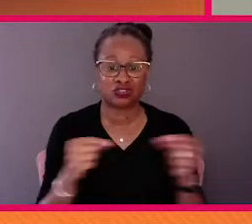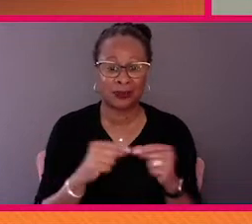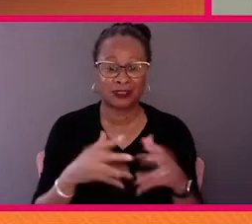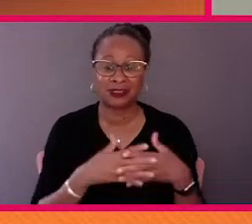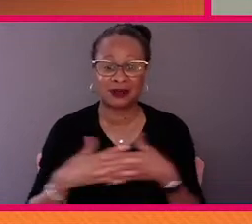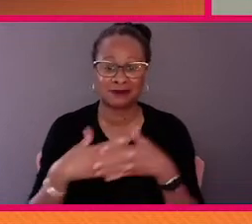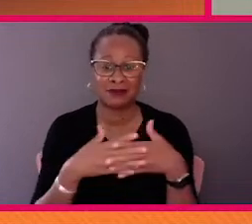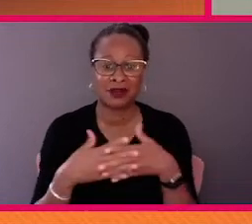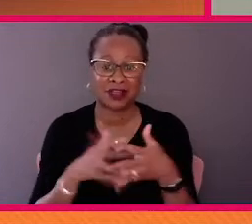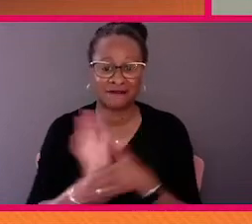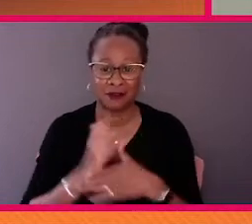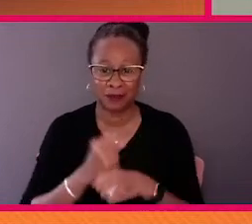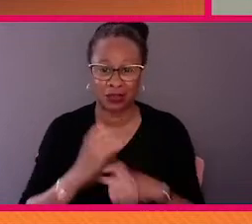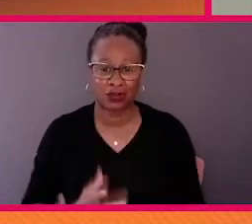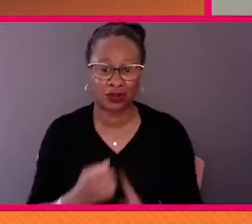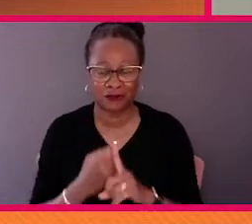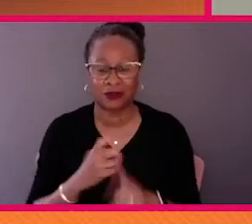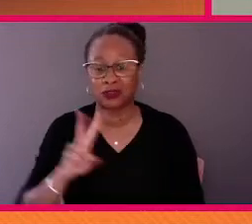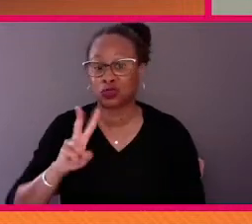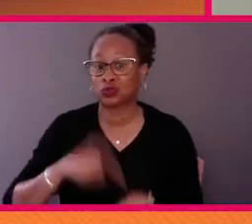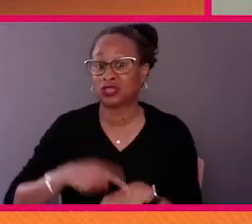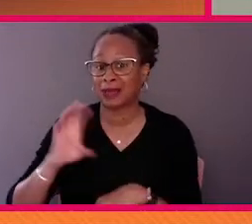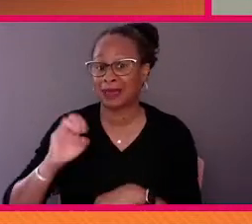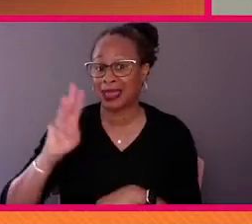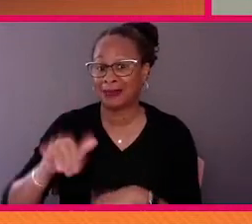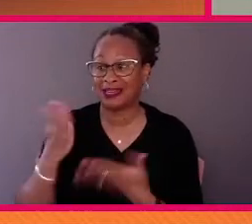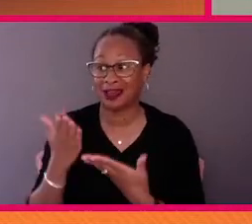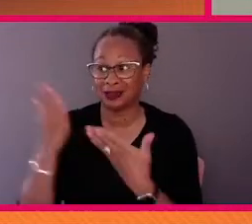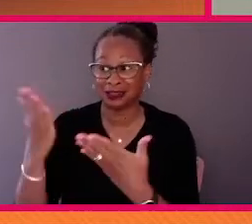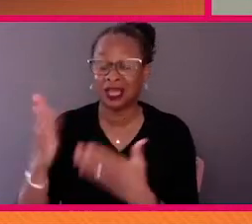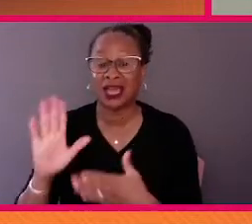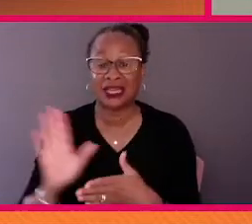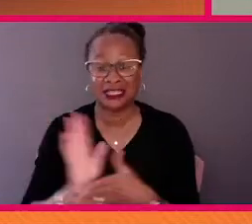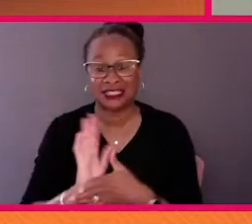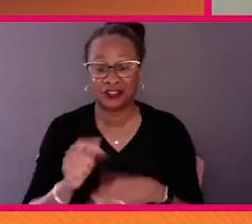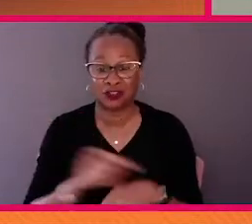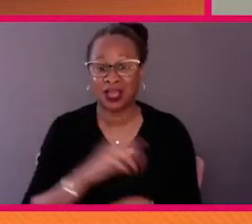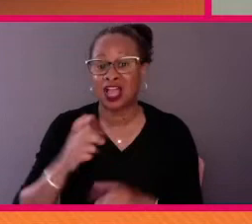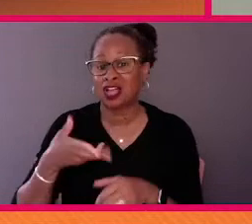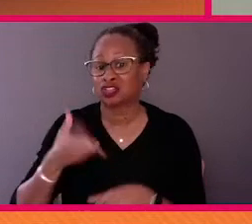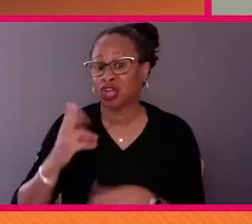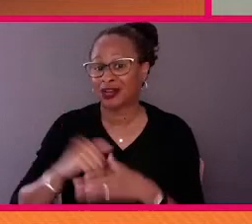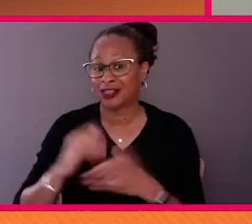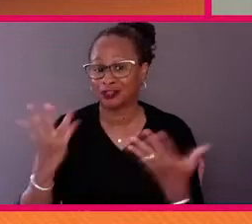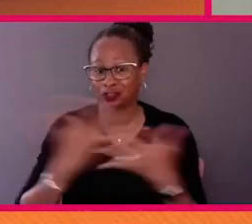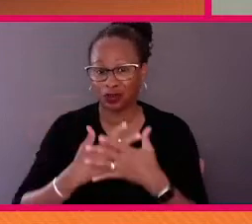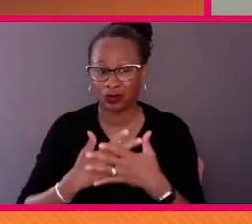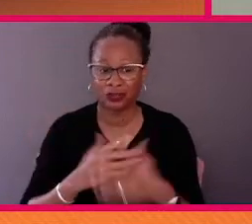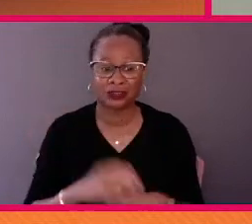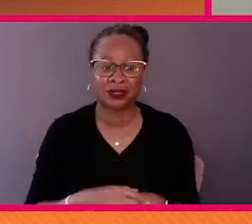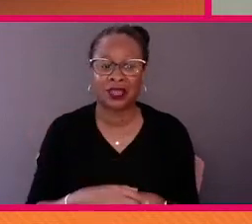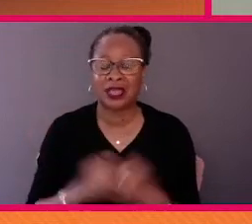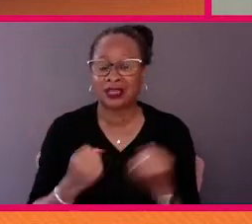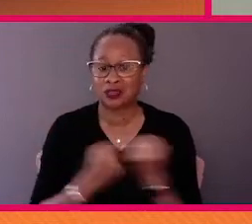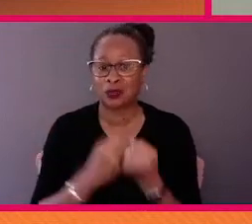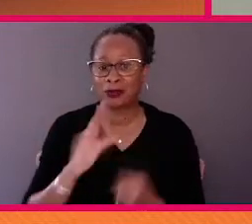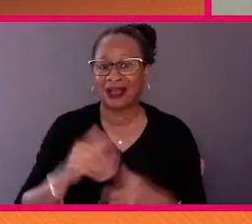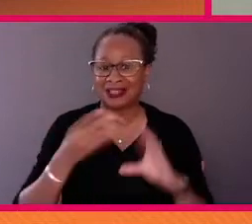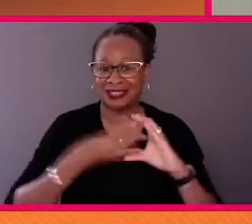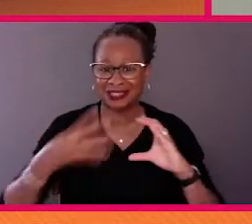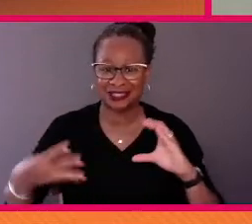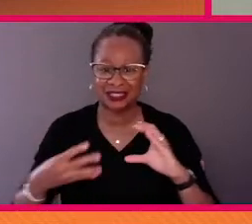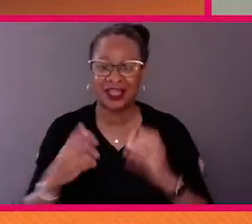A two-time Emmy nominee, his feature-length debut, Shot in the Dark, was supported by the Sundance Institute, Film